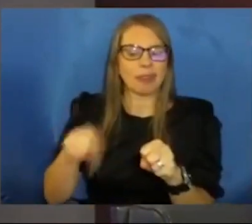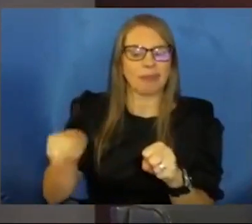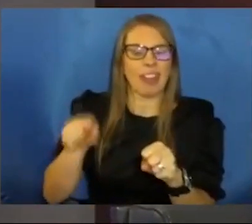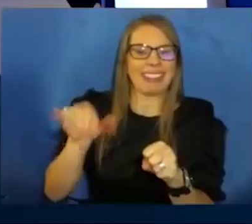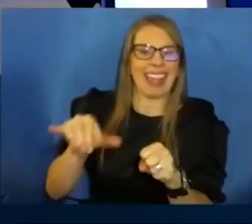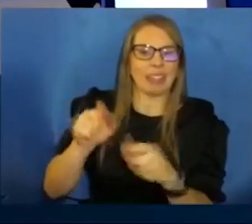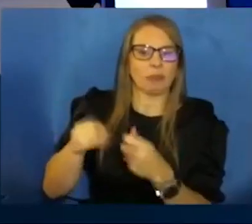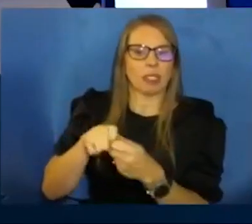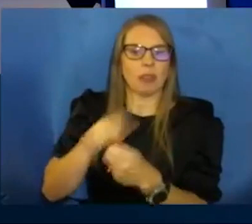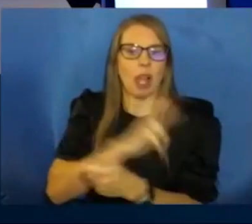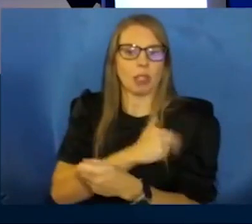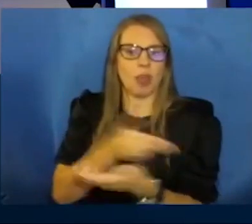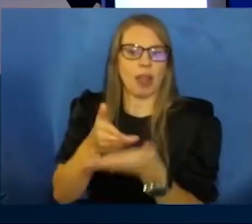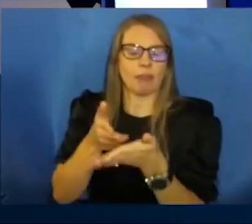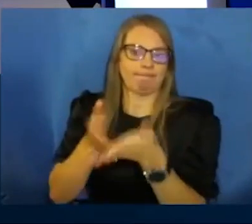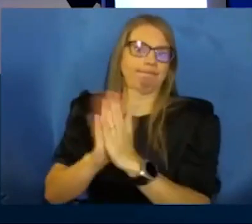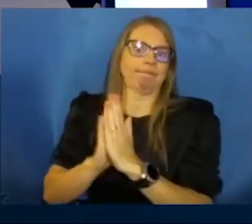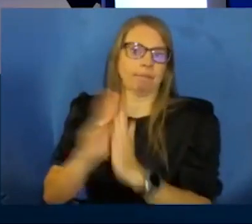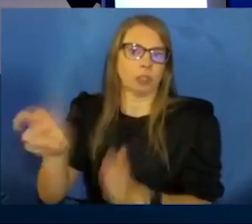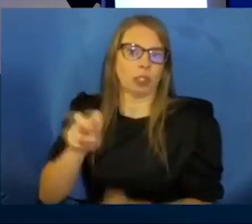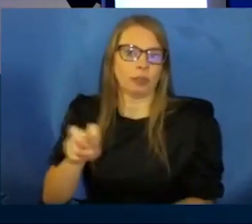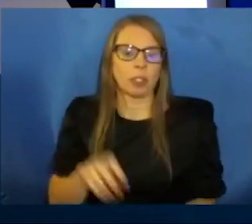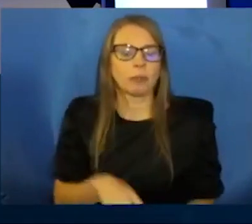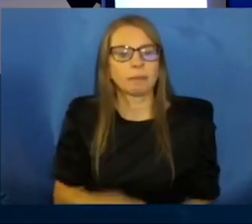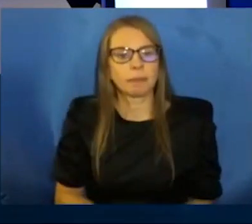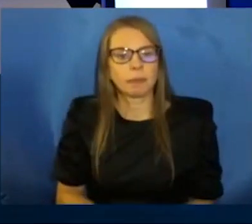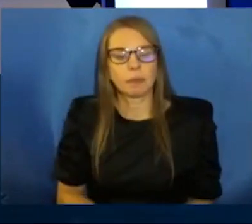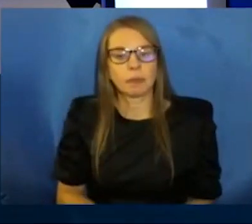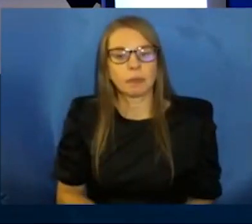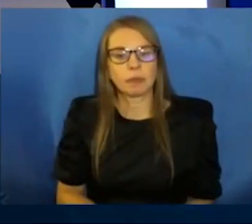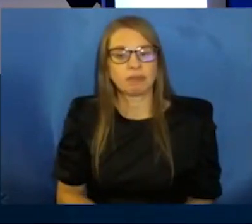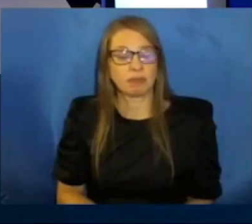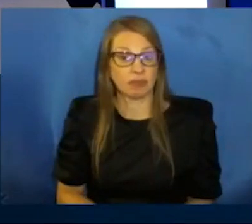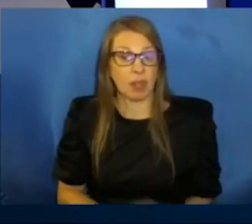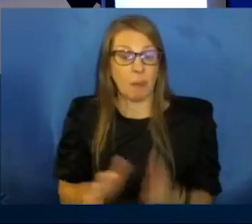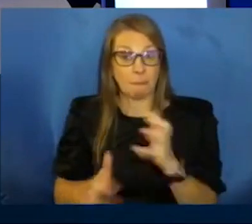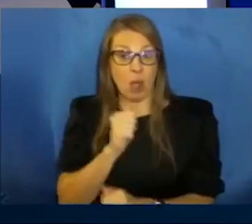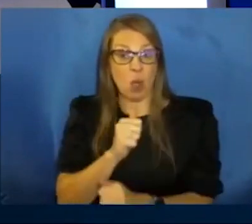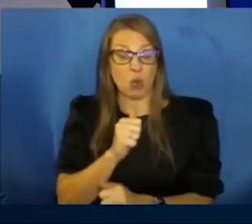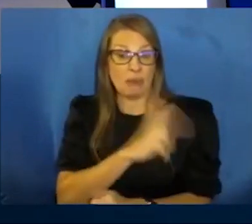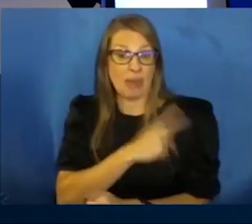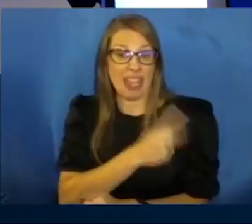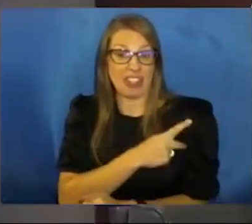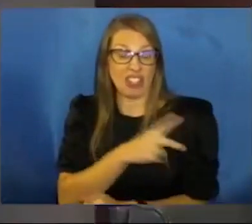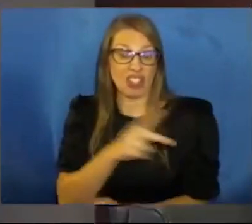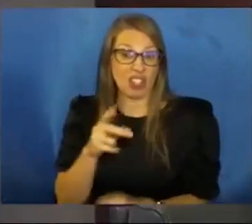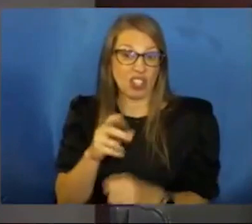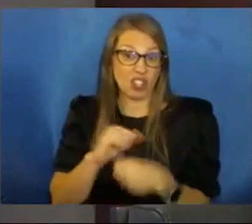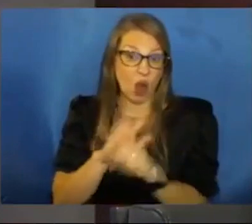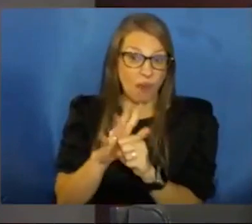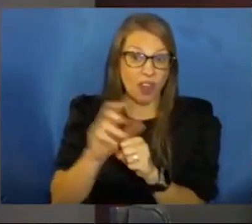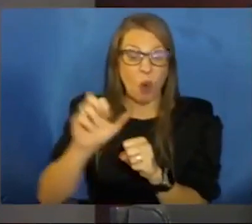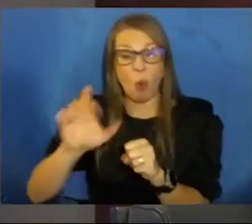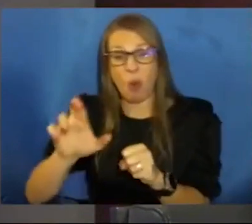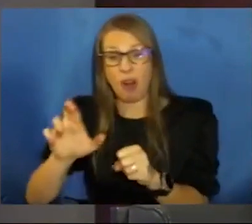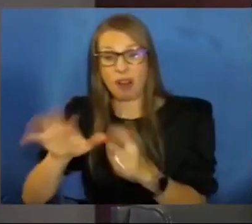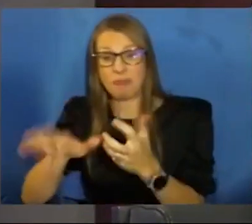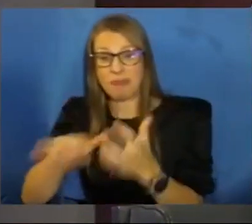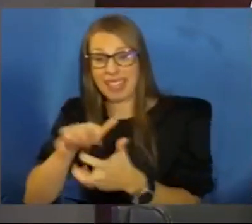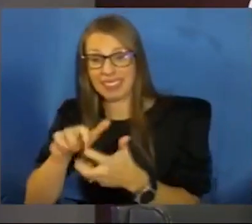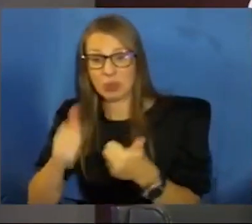only need to transfer if they need ECMO or that heart-lung bypass and don't have it themselves. So it really depends on the size